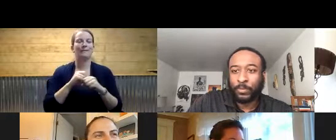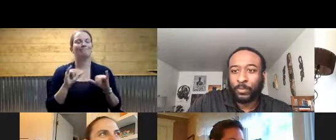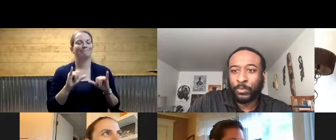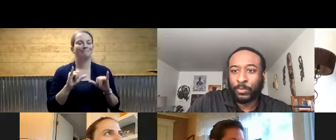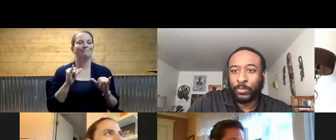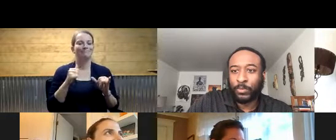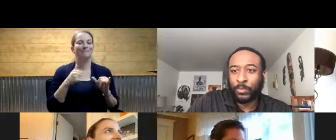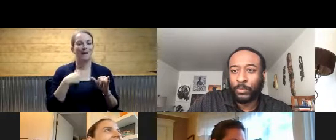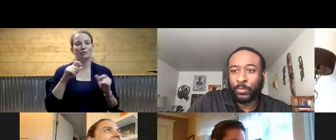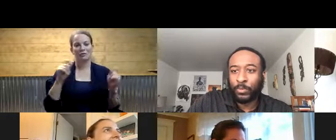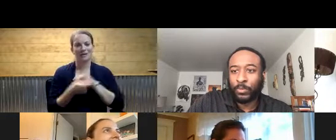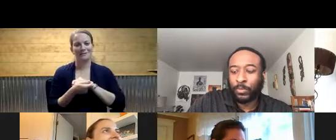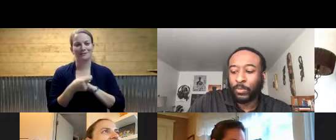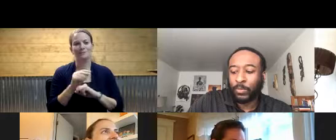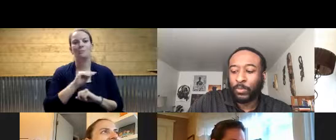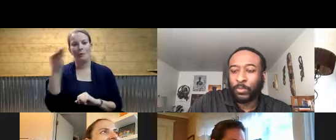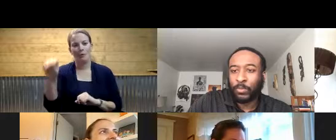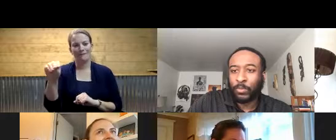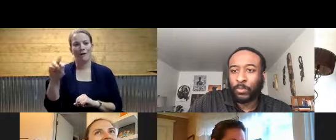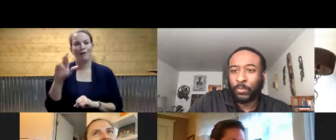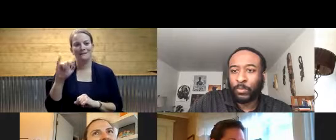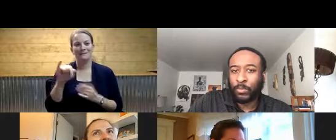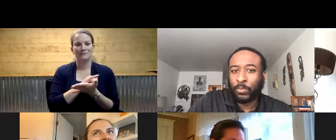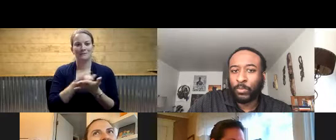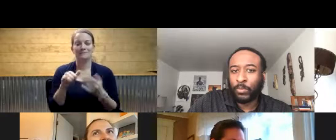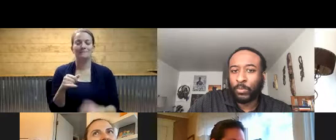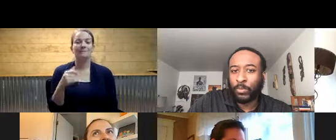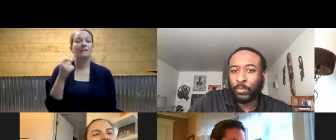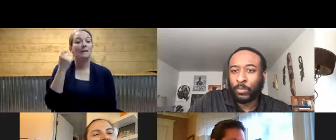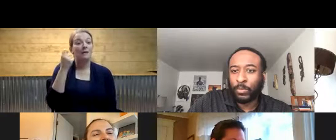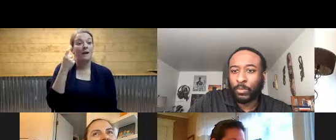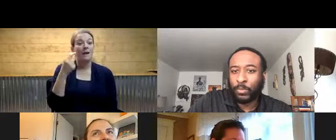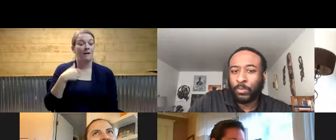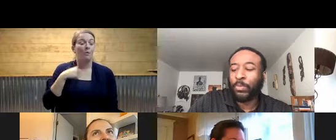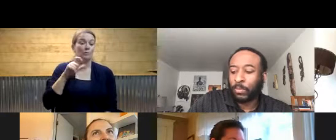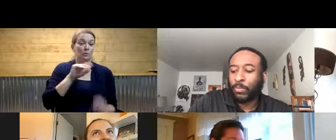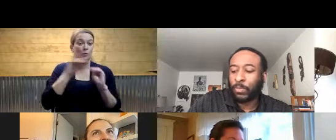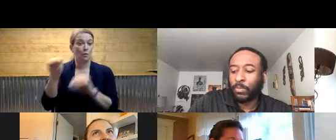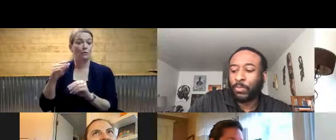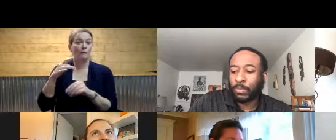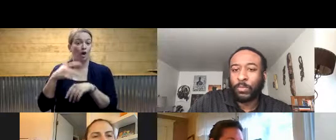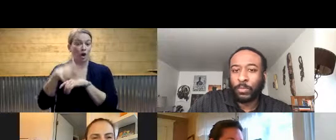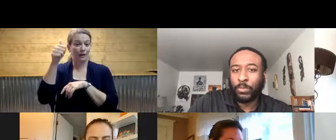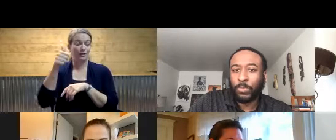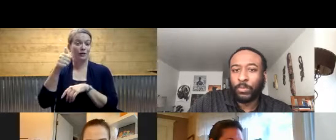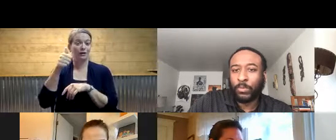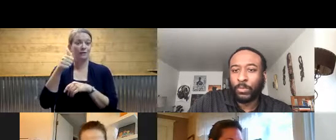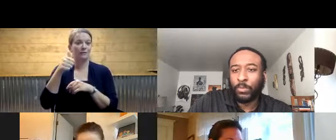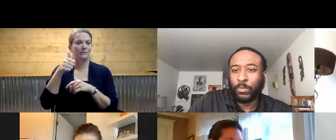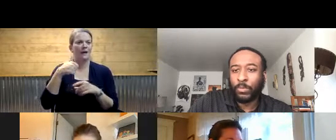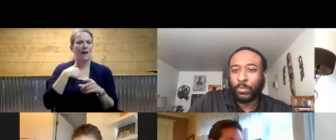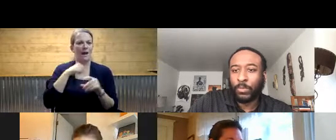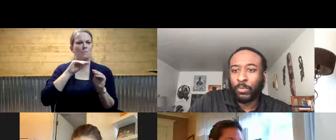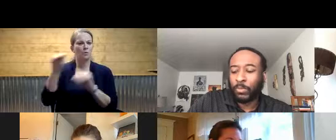And initially, I was supposed to actually move to RT New York a little more earlier than 2017, like I think in